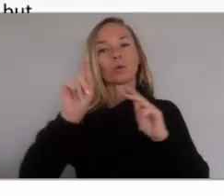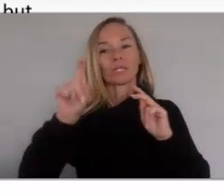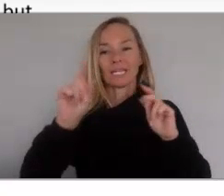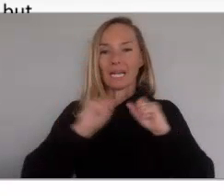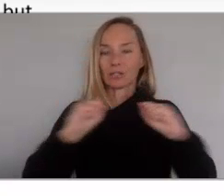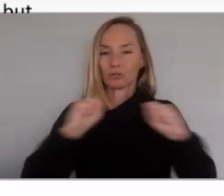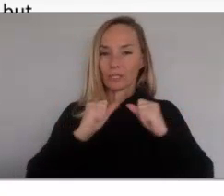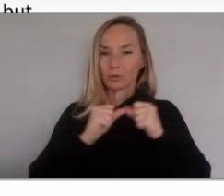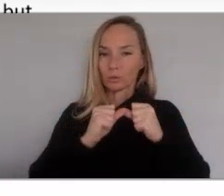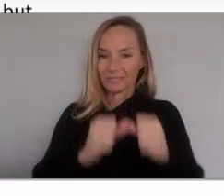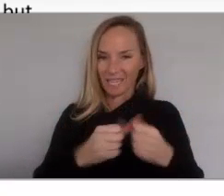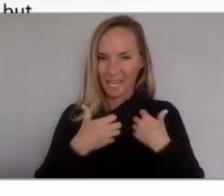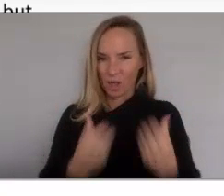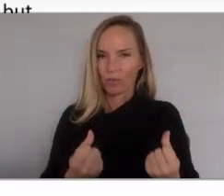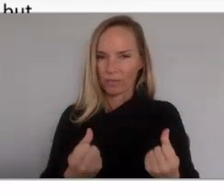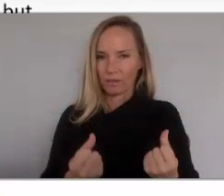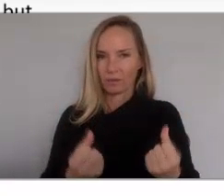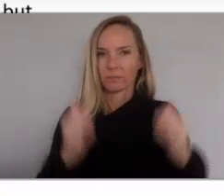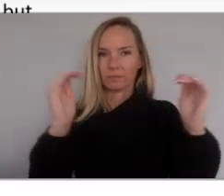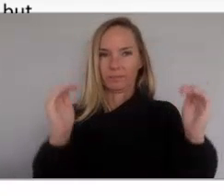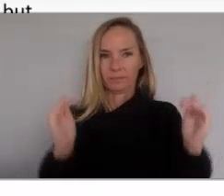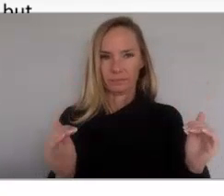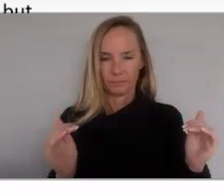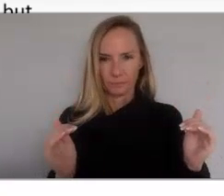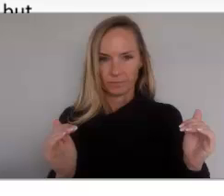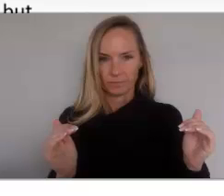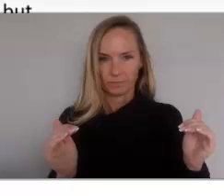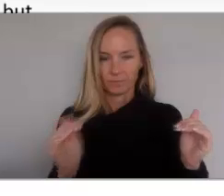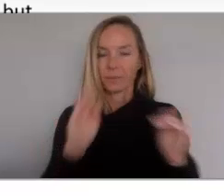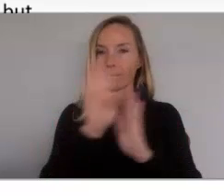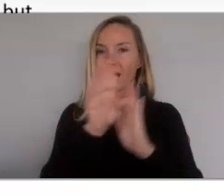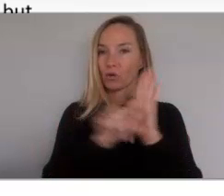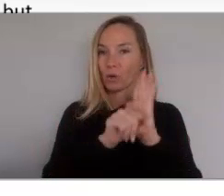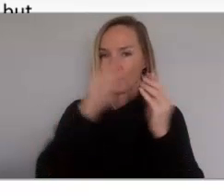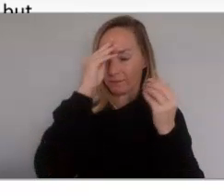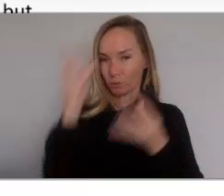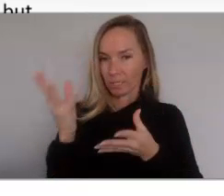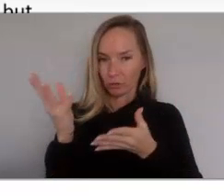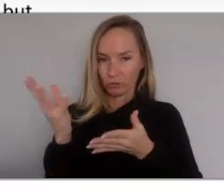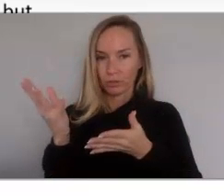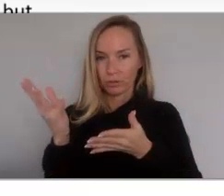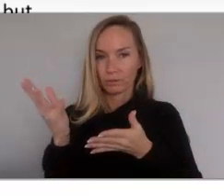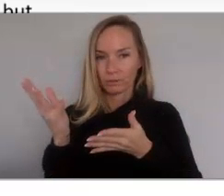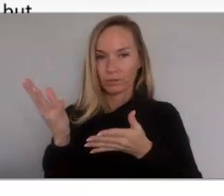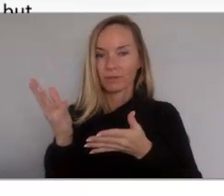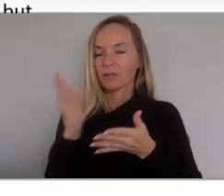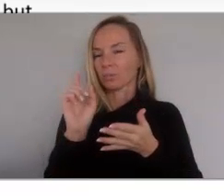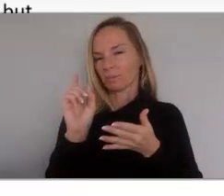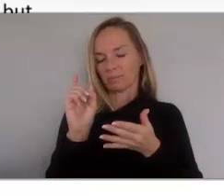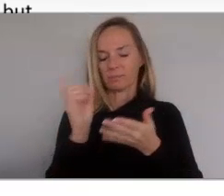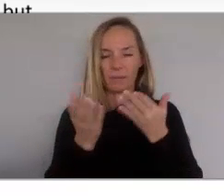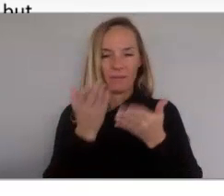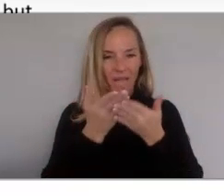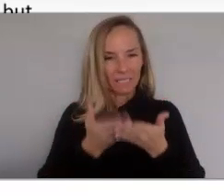exercise to stay healthy. After the hook, we need the background information on our topic. This can include